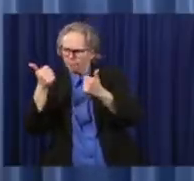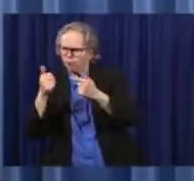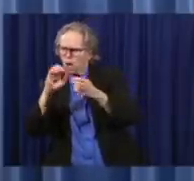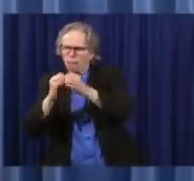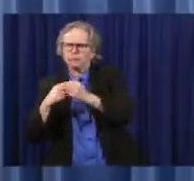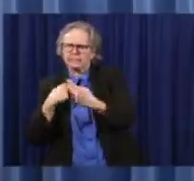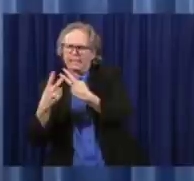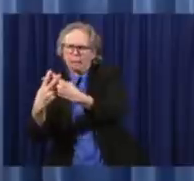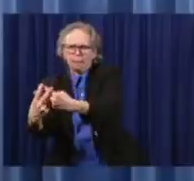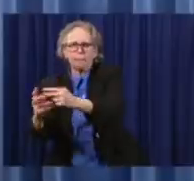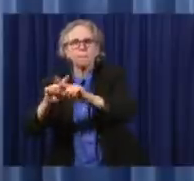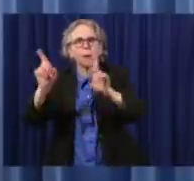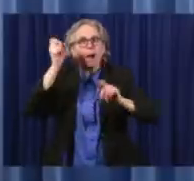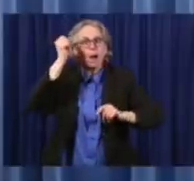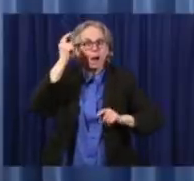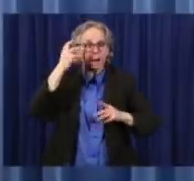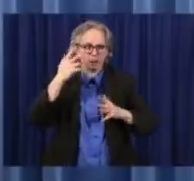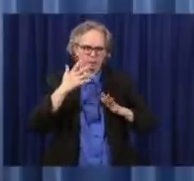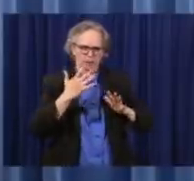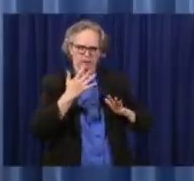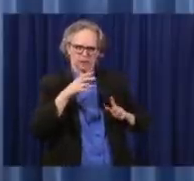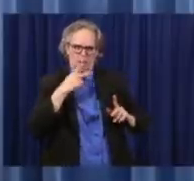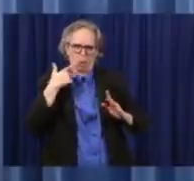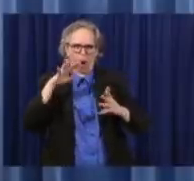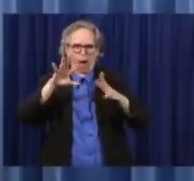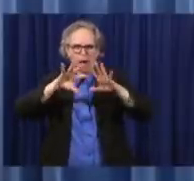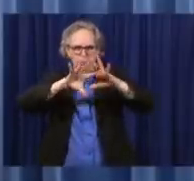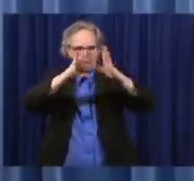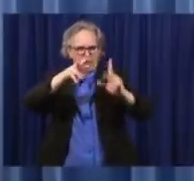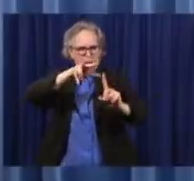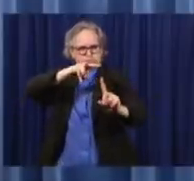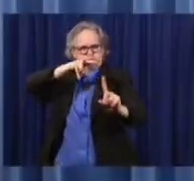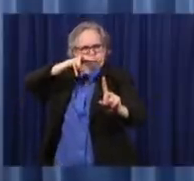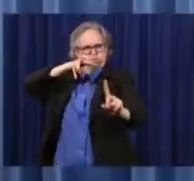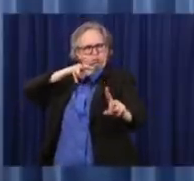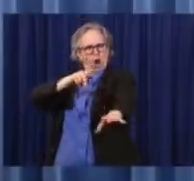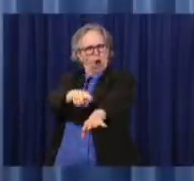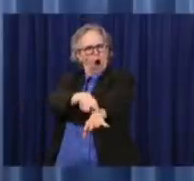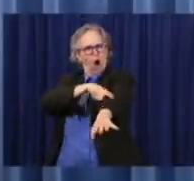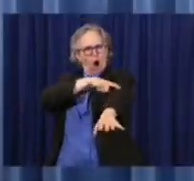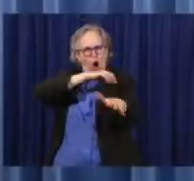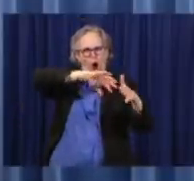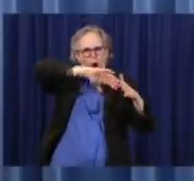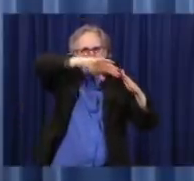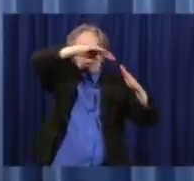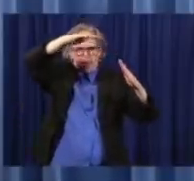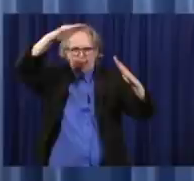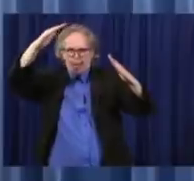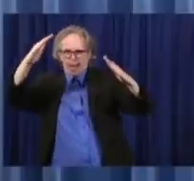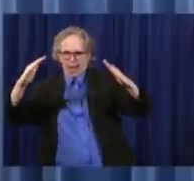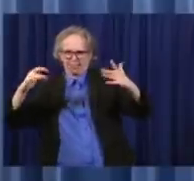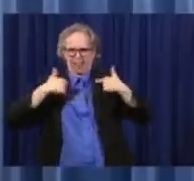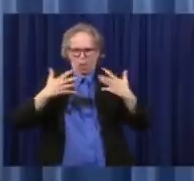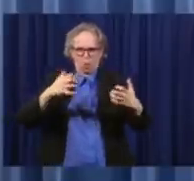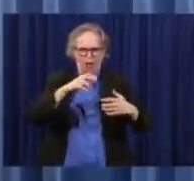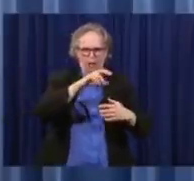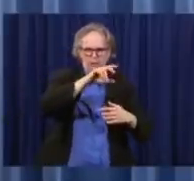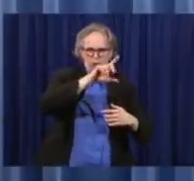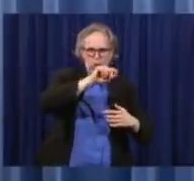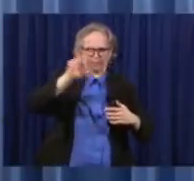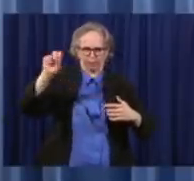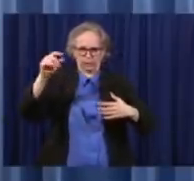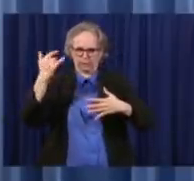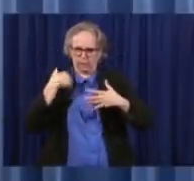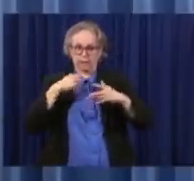we want to kind of get the big picture as we move forward. And if we can keep those numbers down, we're going to rock and